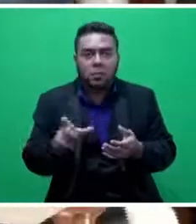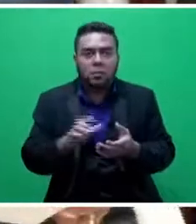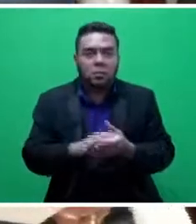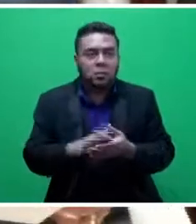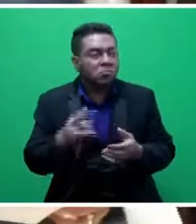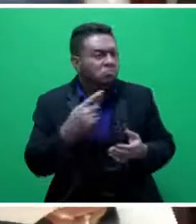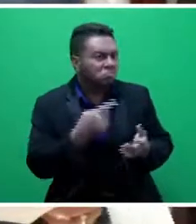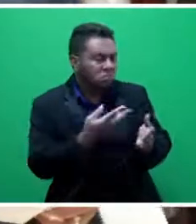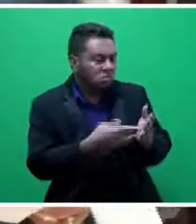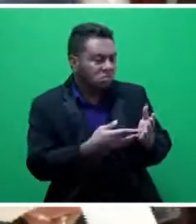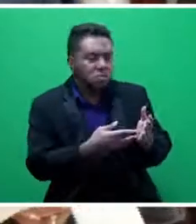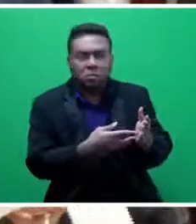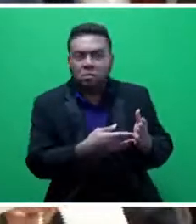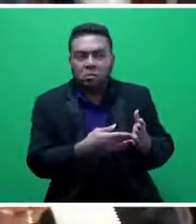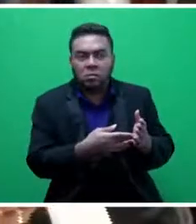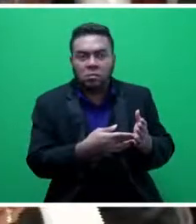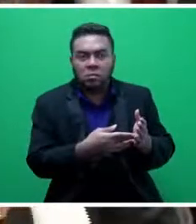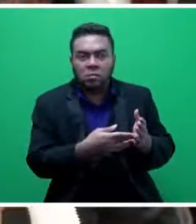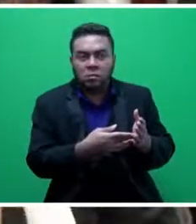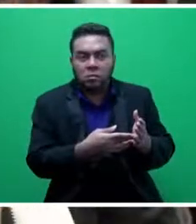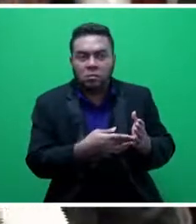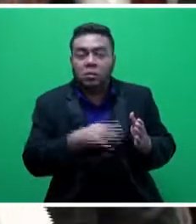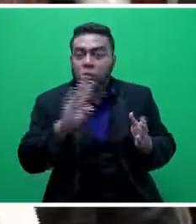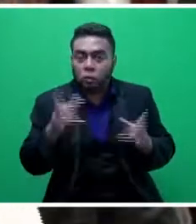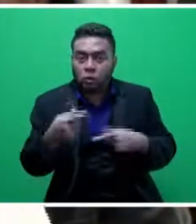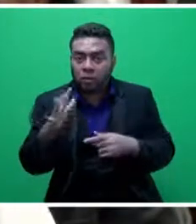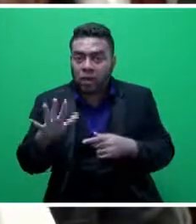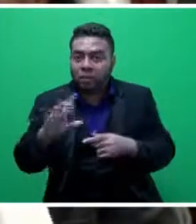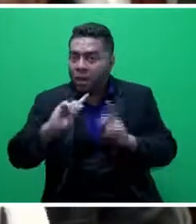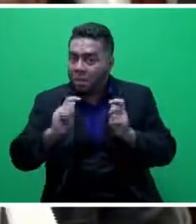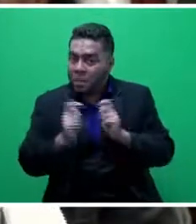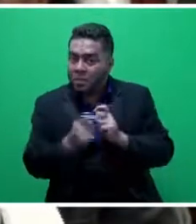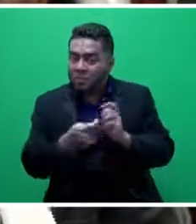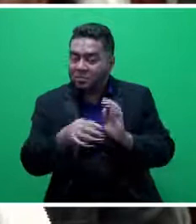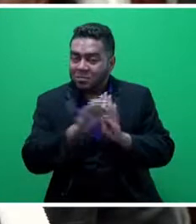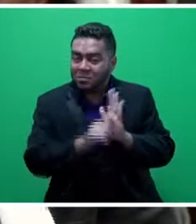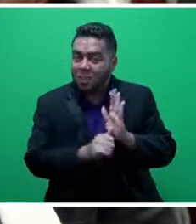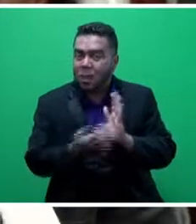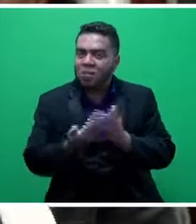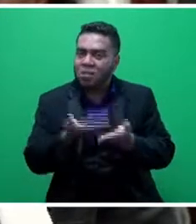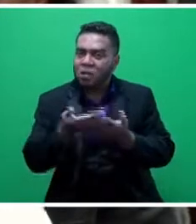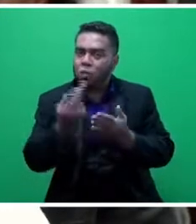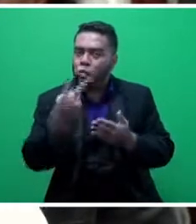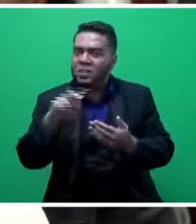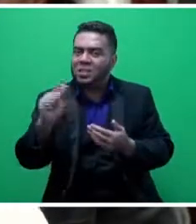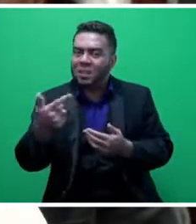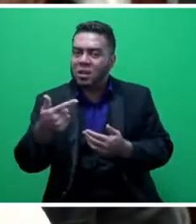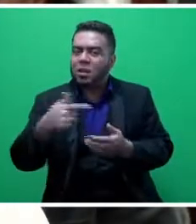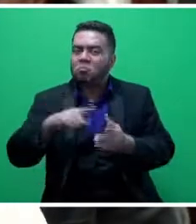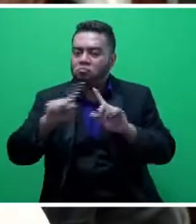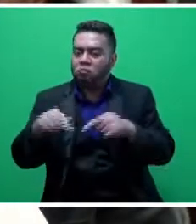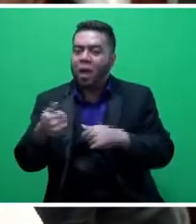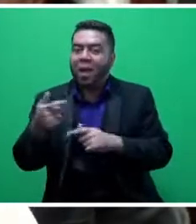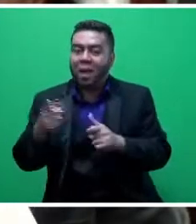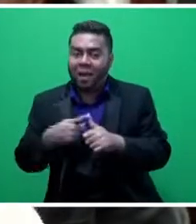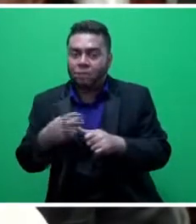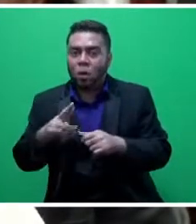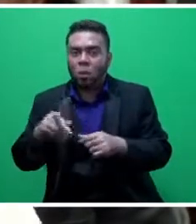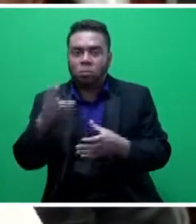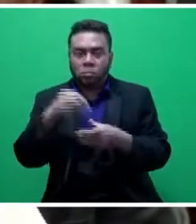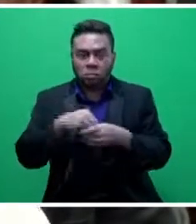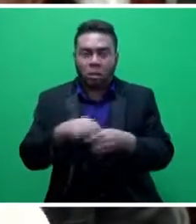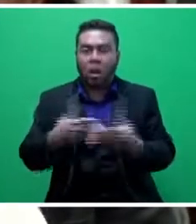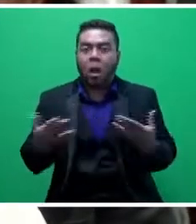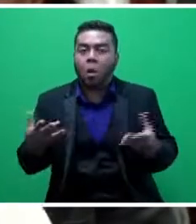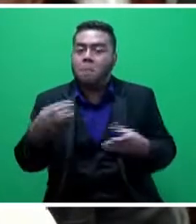to the provision I've just read. Clause 5 of the bill amends the Act by deleting Section 27A of the Act, which provides for how a registered